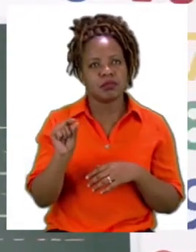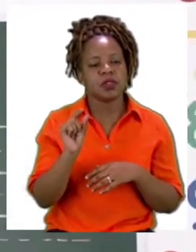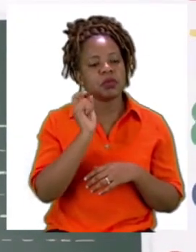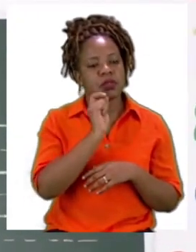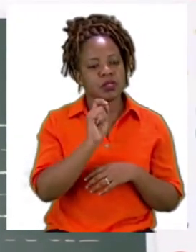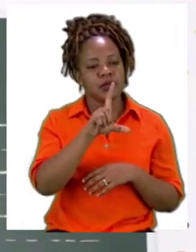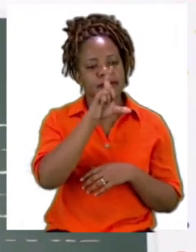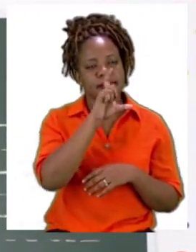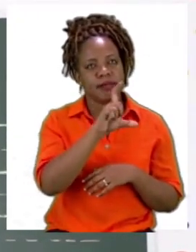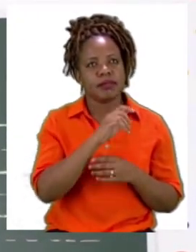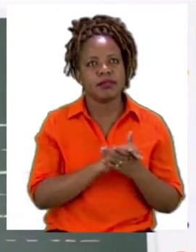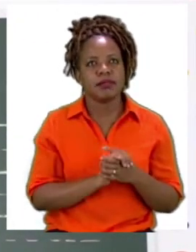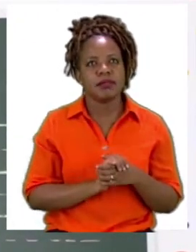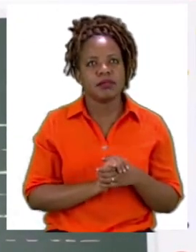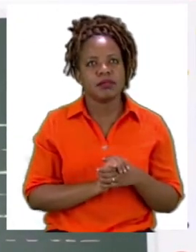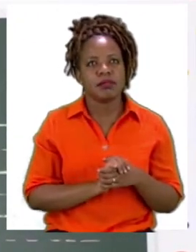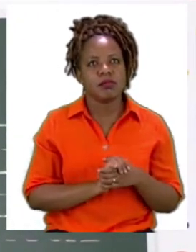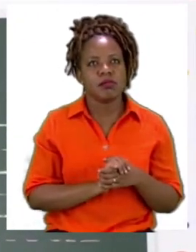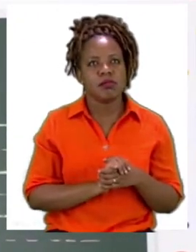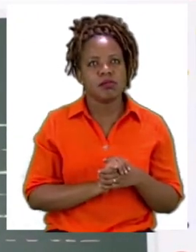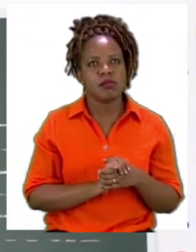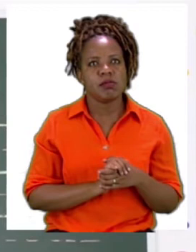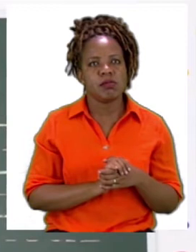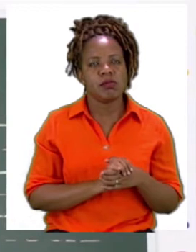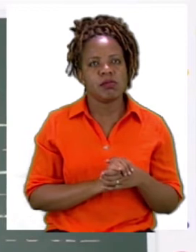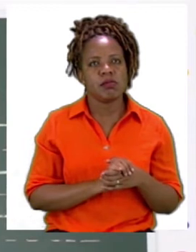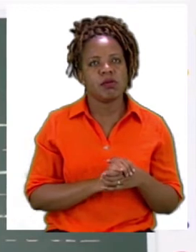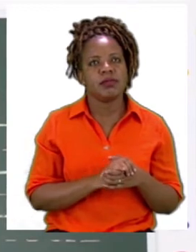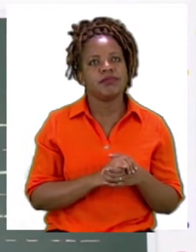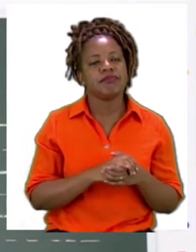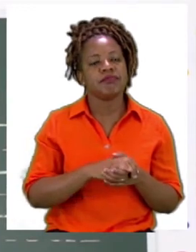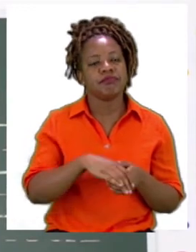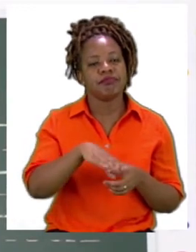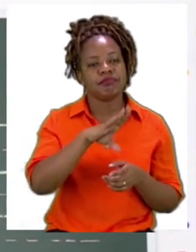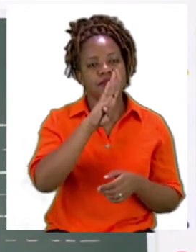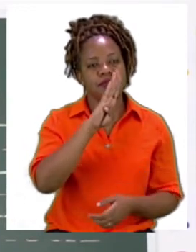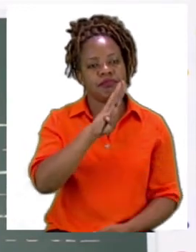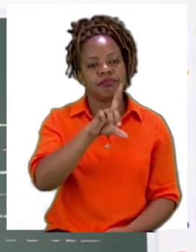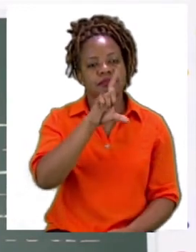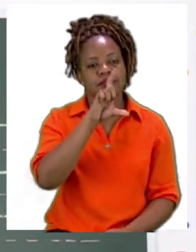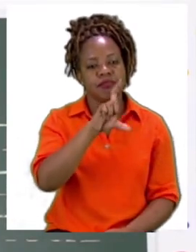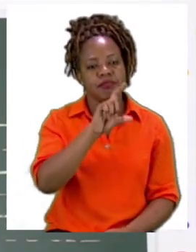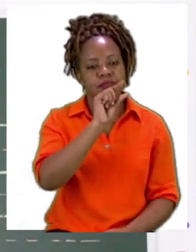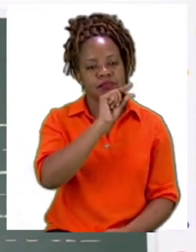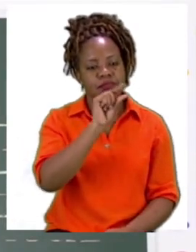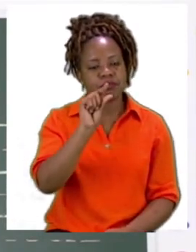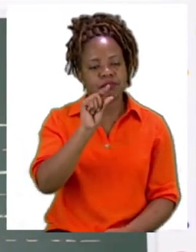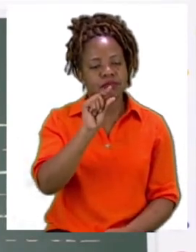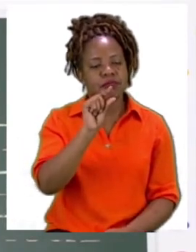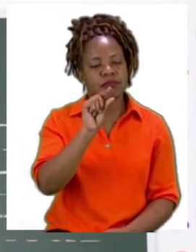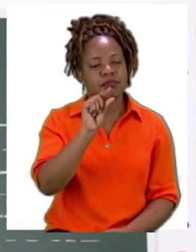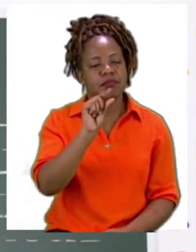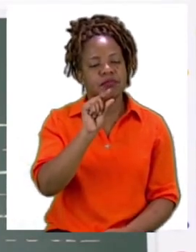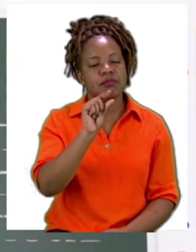we are going to start with capital letter B for the word Ben. And Ben is not just